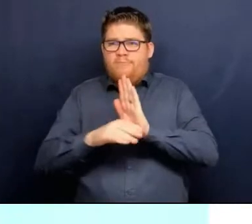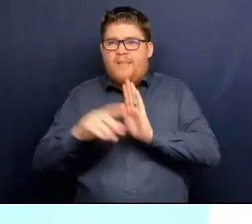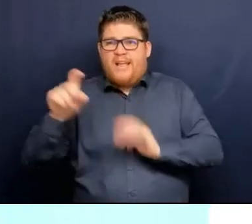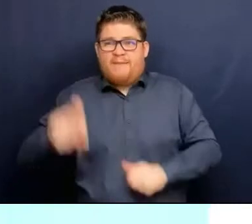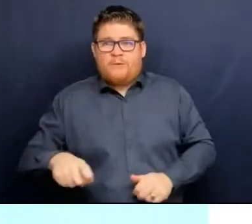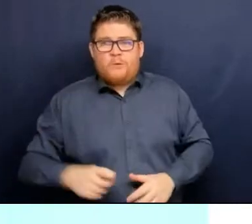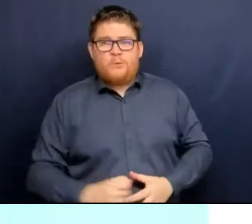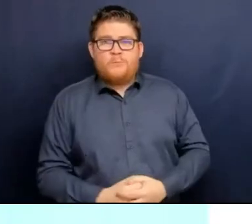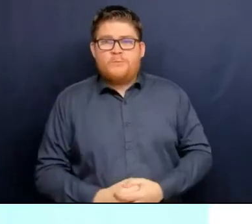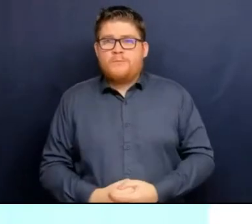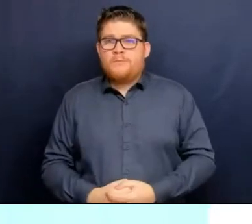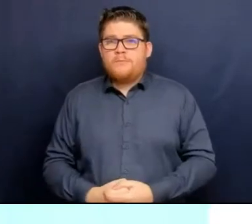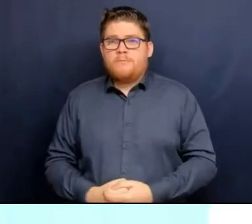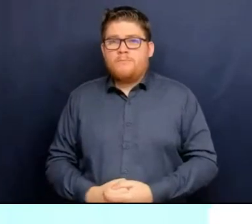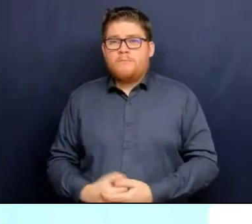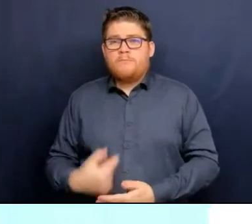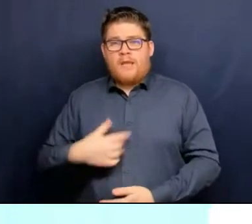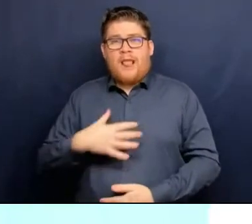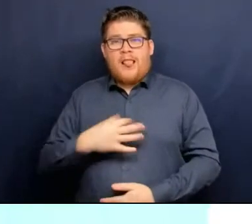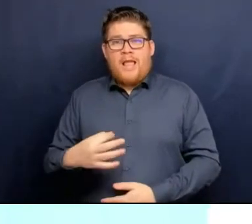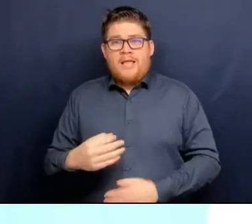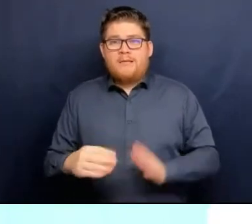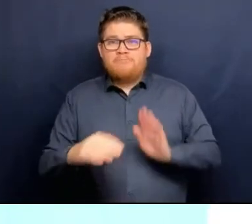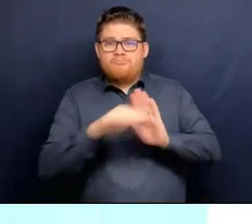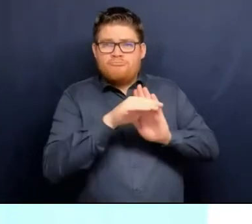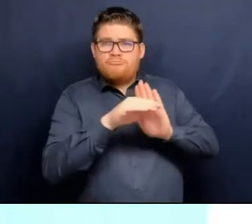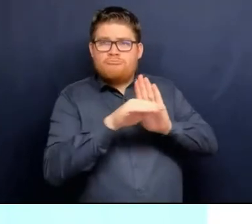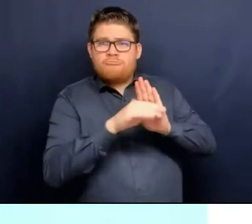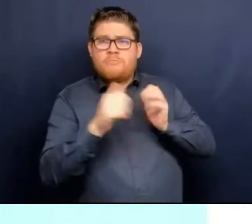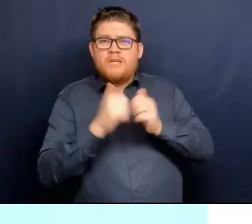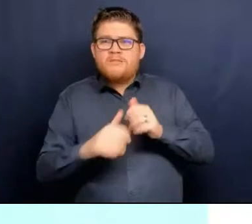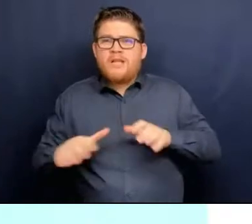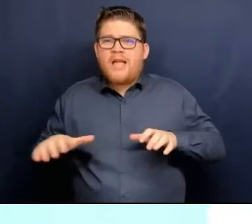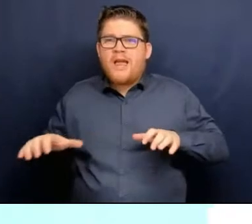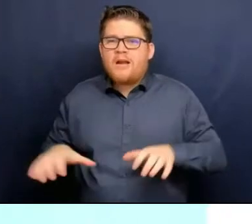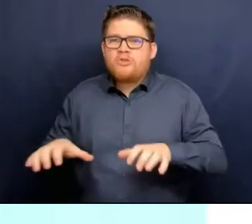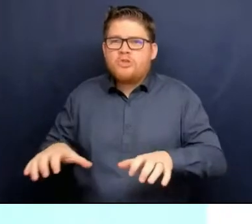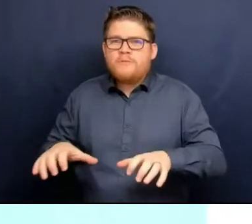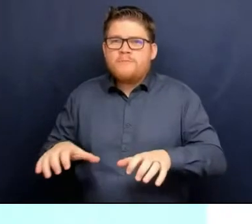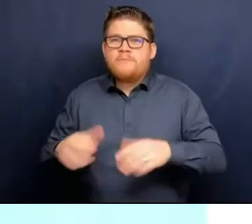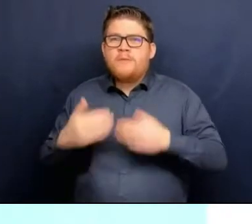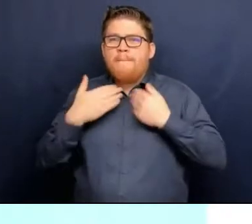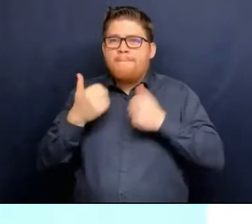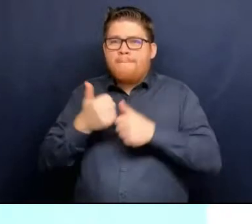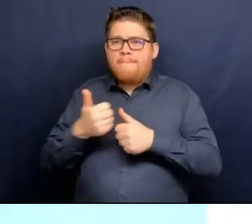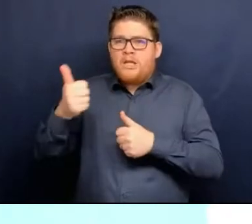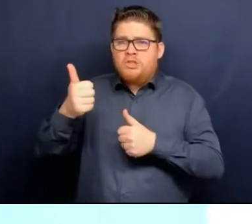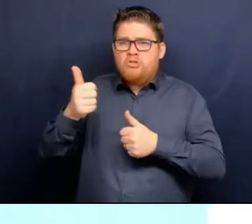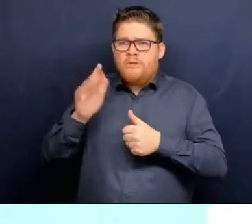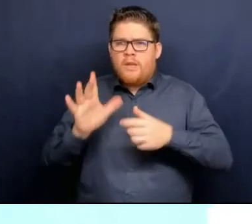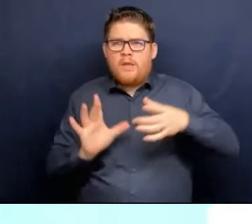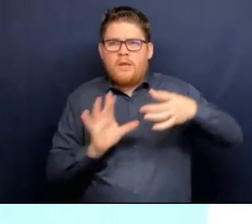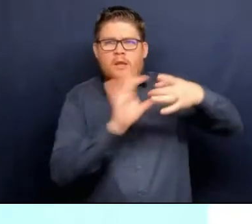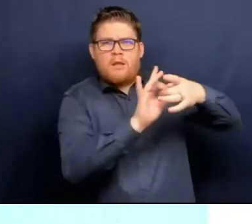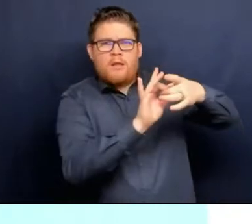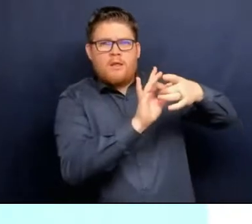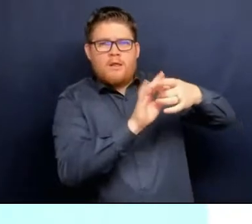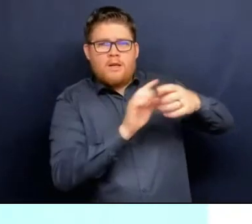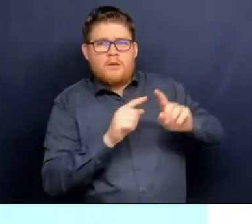that every action has a ministry that is attached to it. So we know who's going to be responsible for implementing that